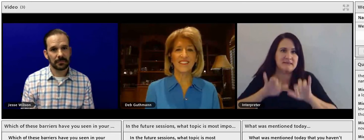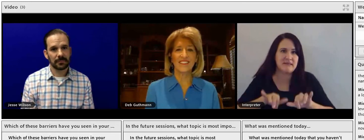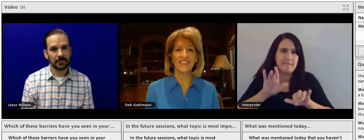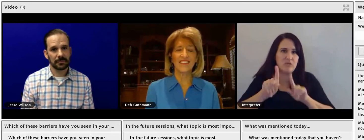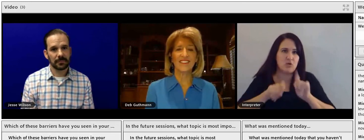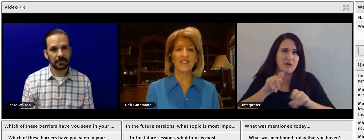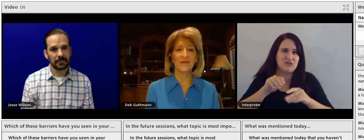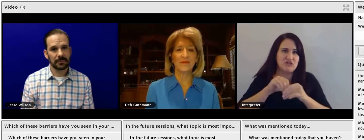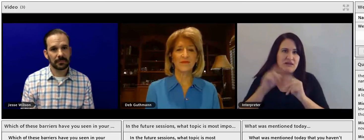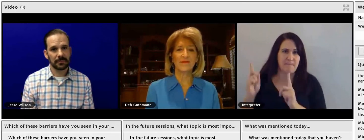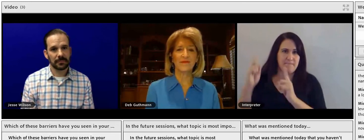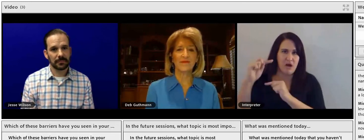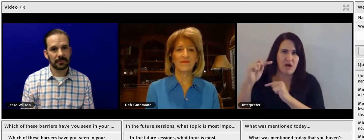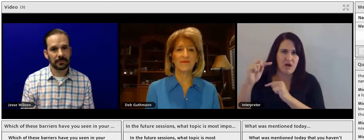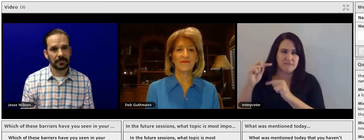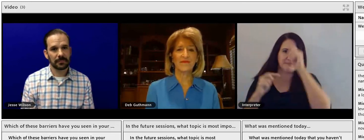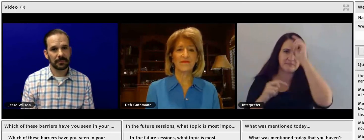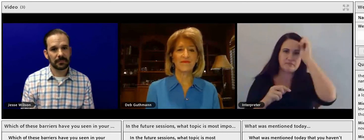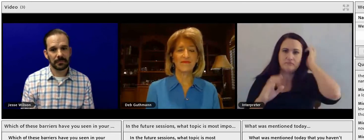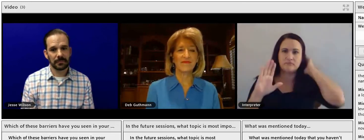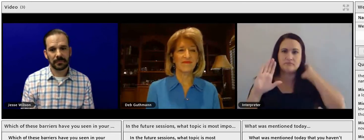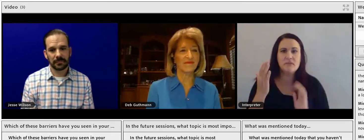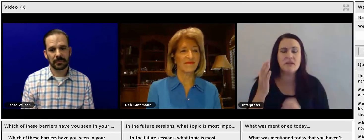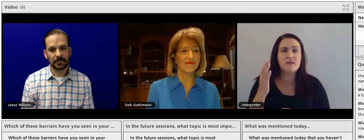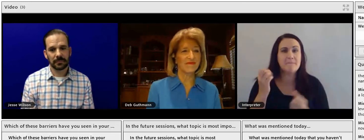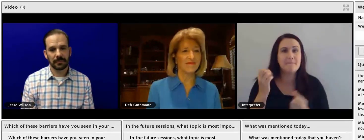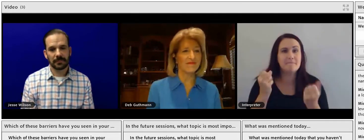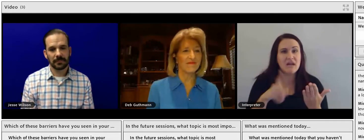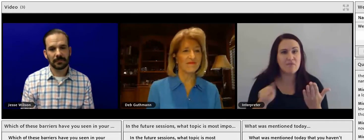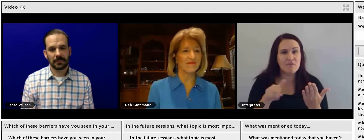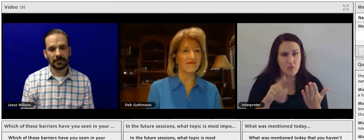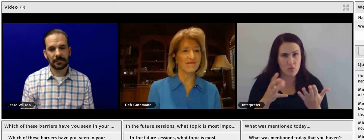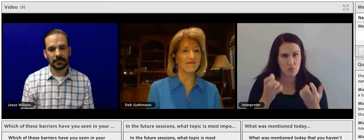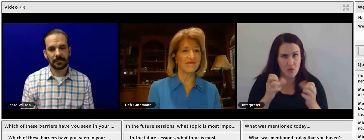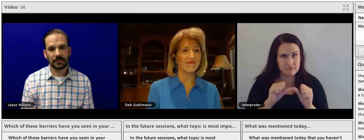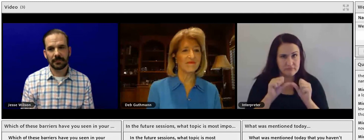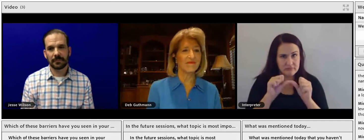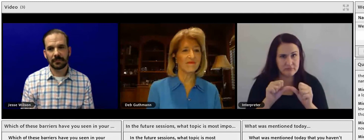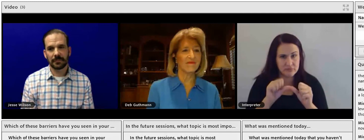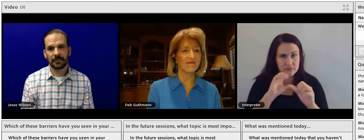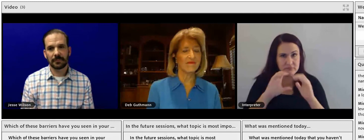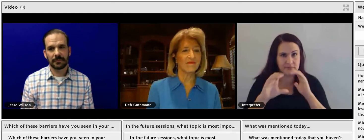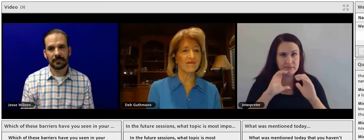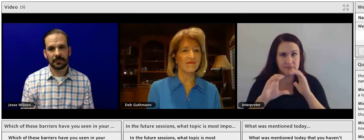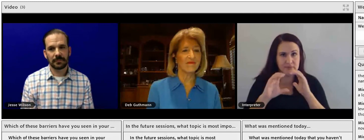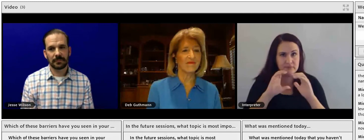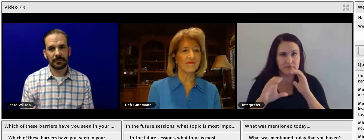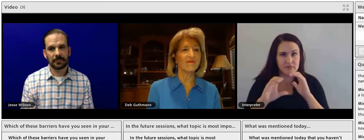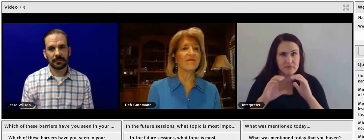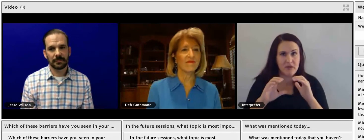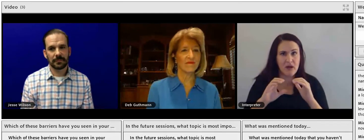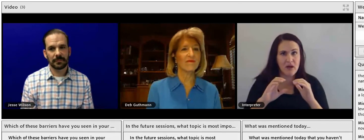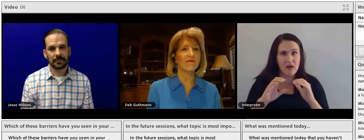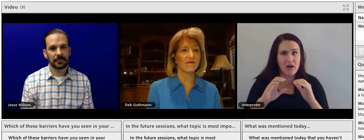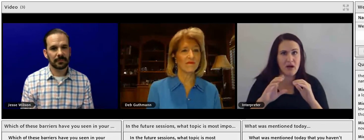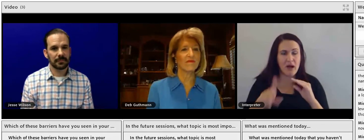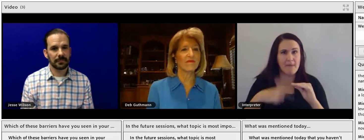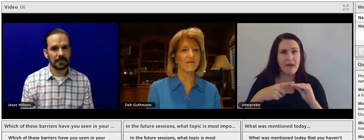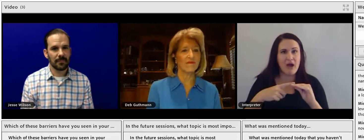pod. It looks like many of you want to continue the conversation on knowing how best to work with